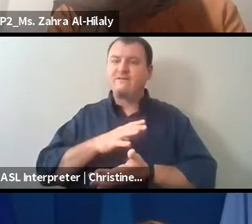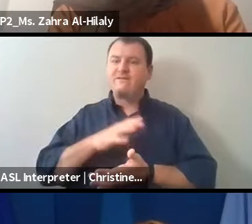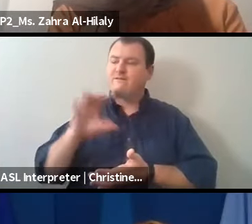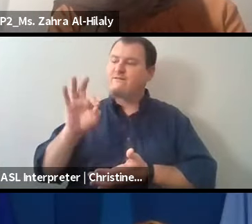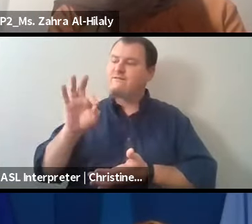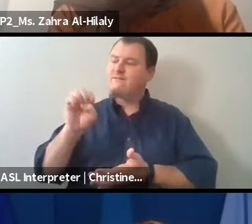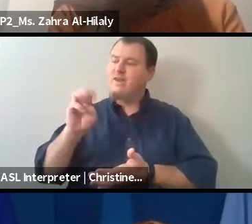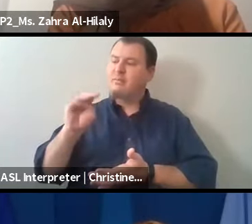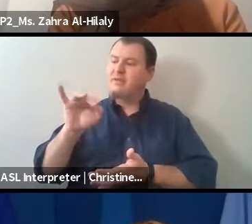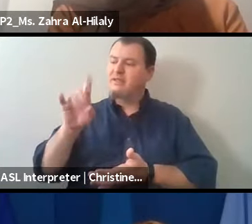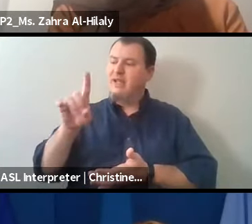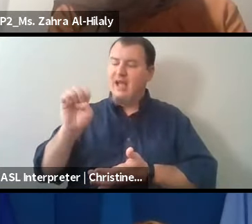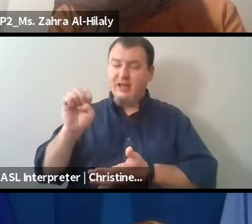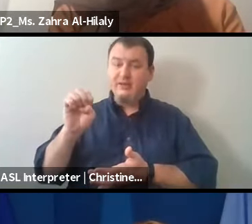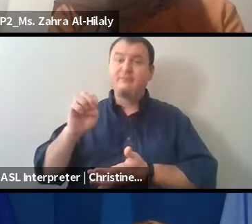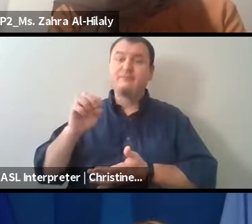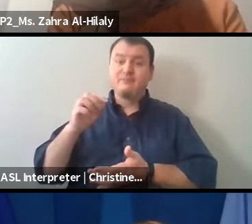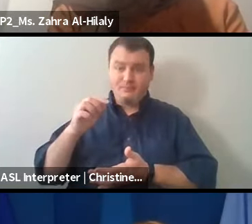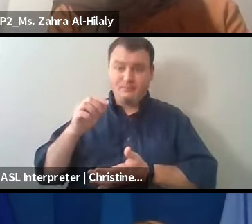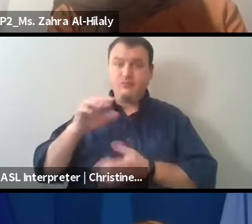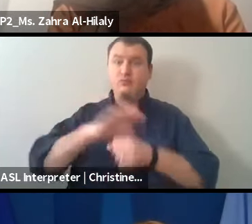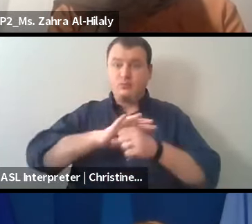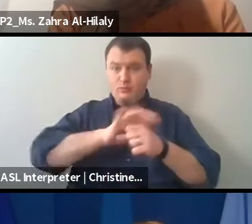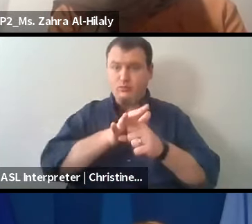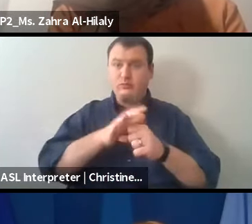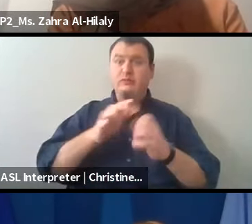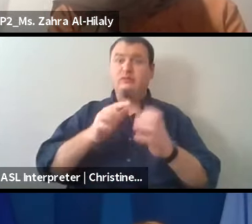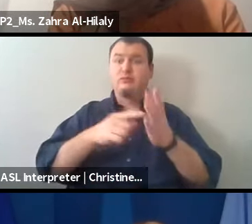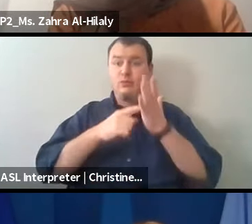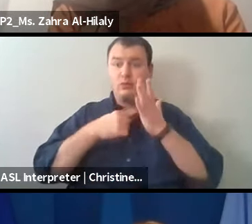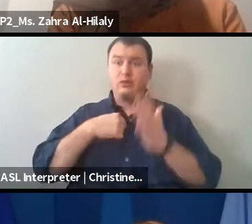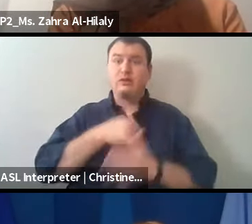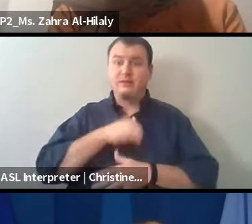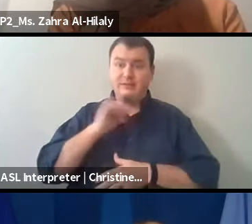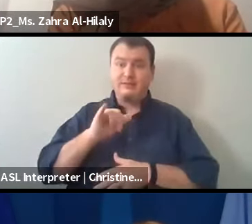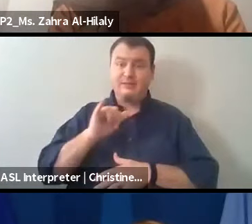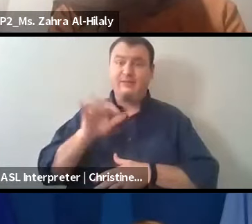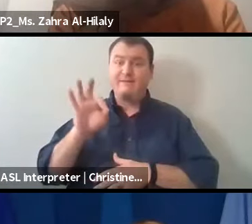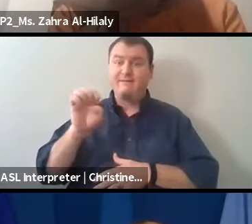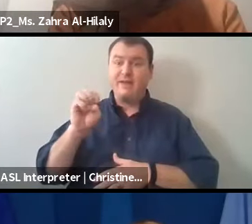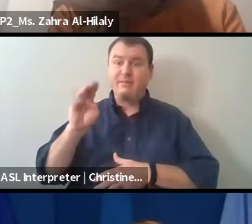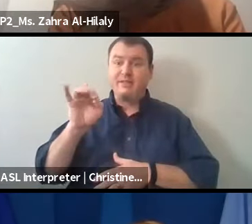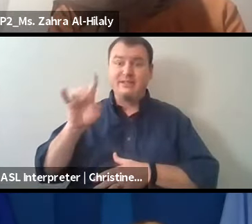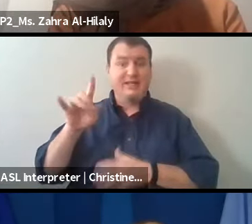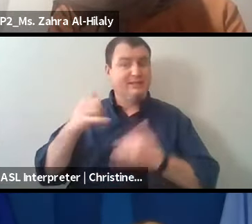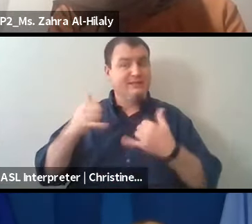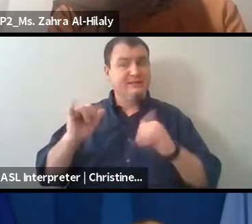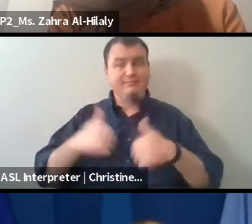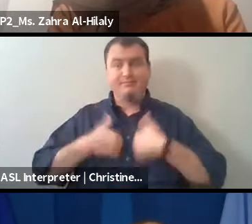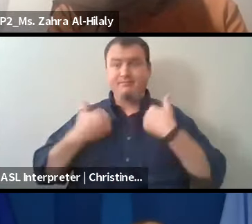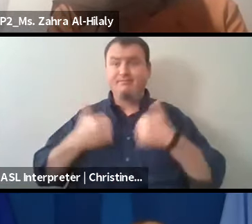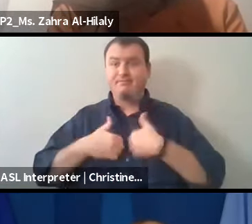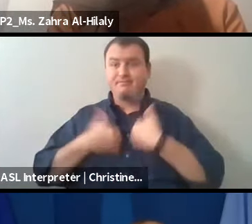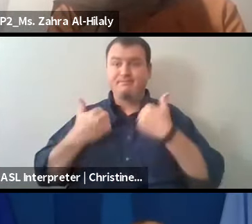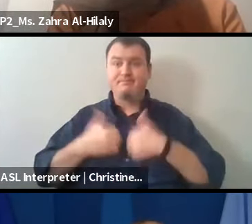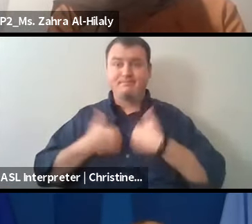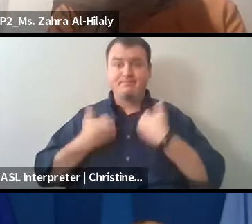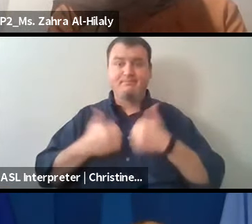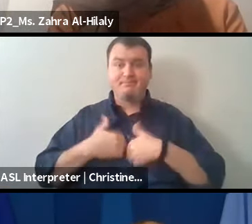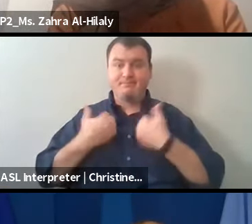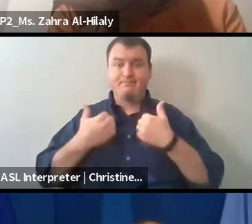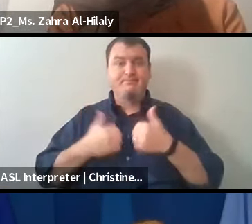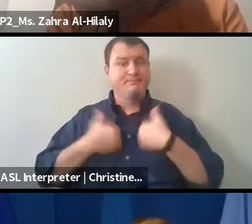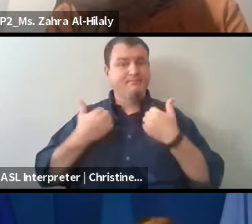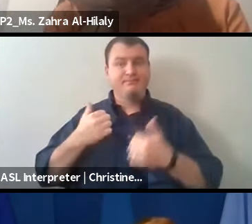that femicide is high and roaring, and it's